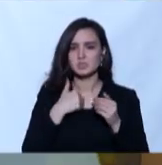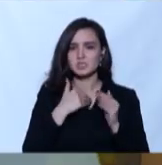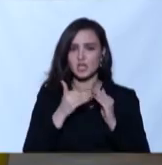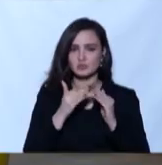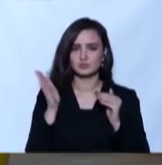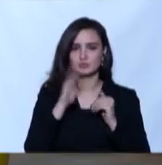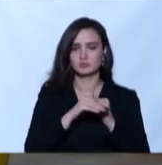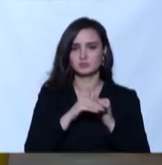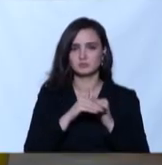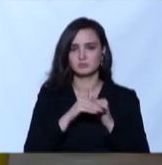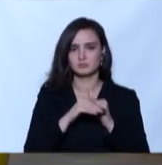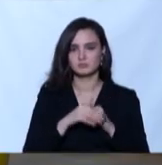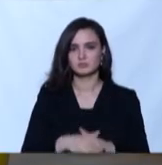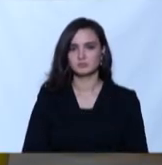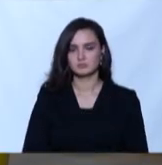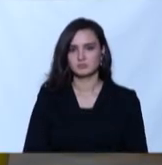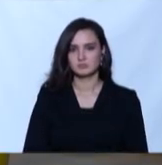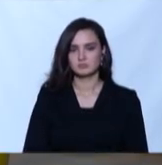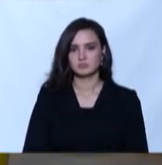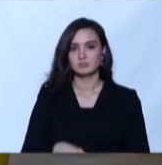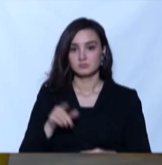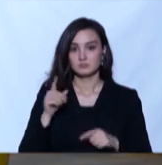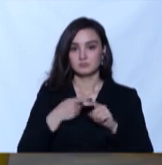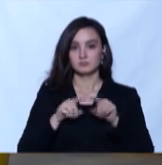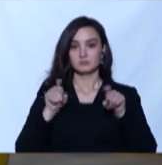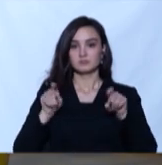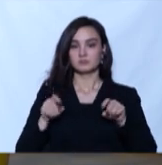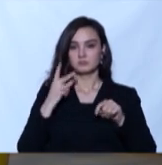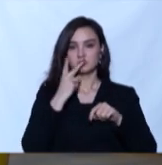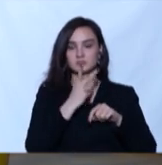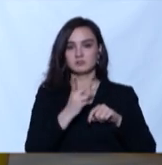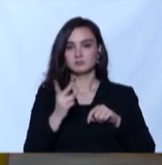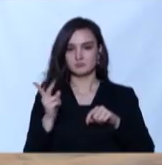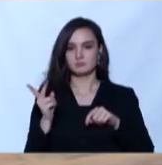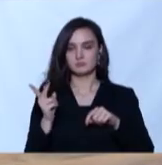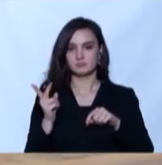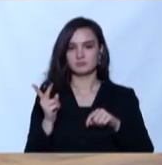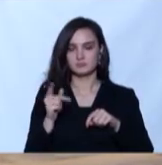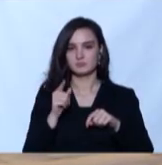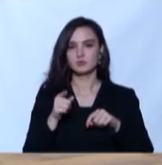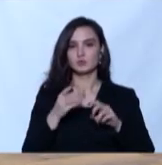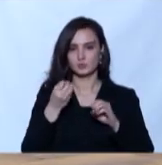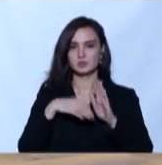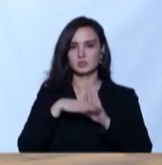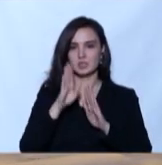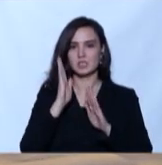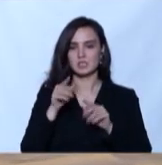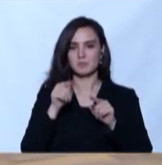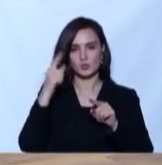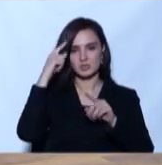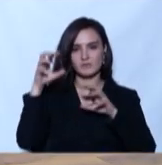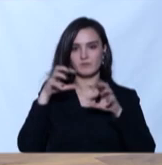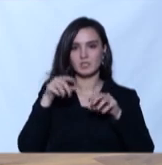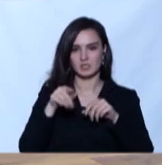home," said Dorothy. The wizard put new stuffing inside the scarecrow's head. "You will feel better now that you have a brain,"